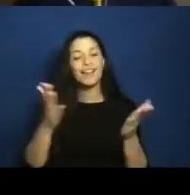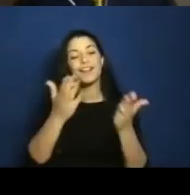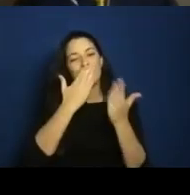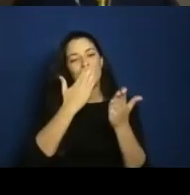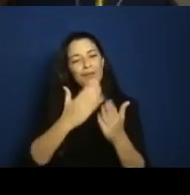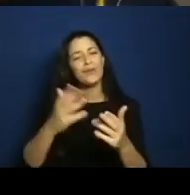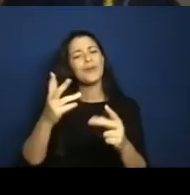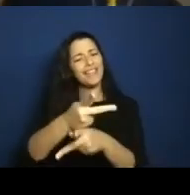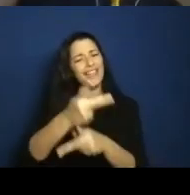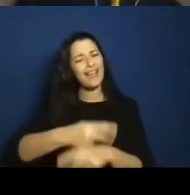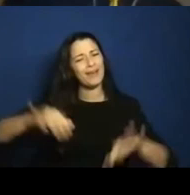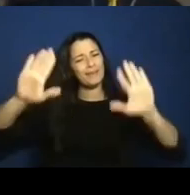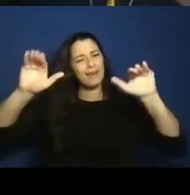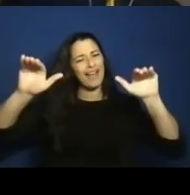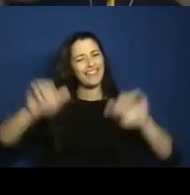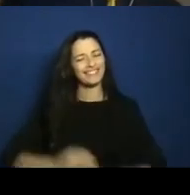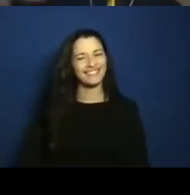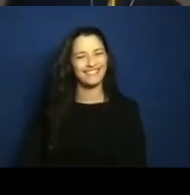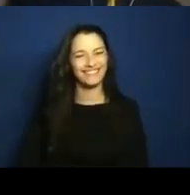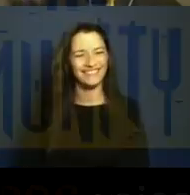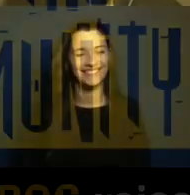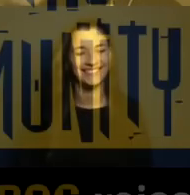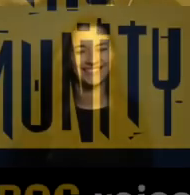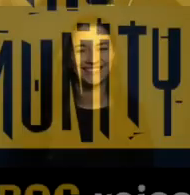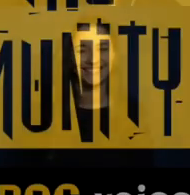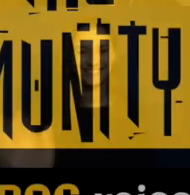for now. Bye-bye, everyone. Thank you.